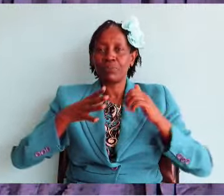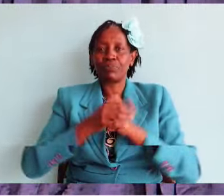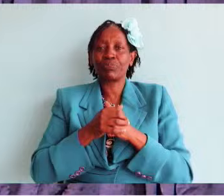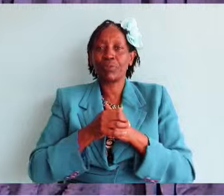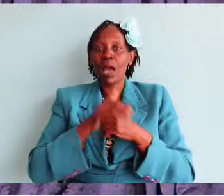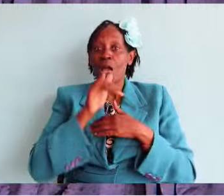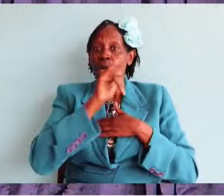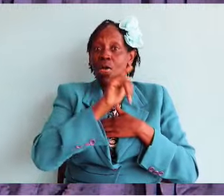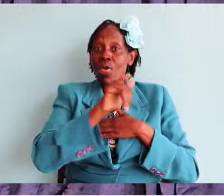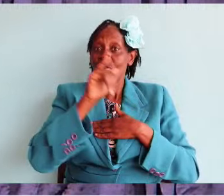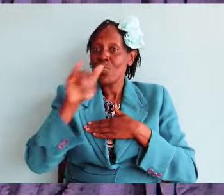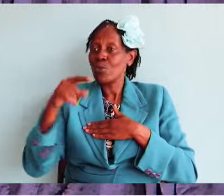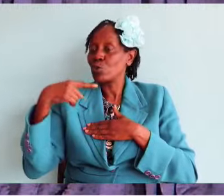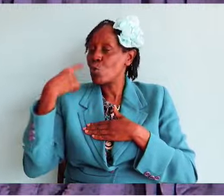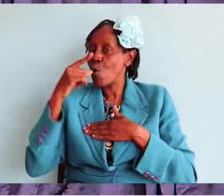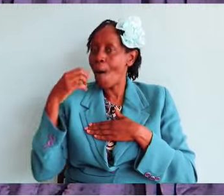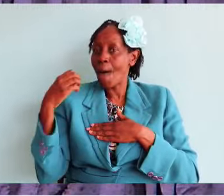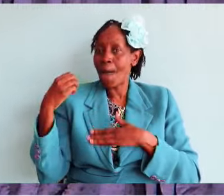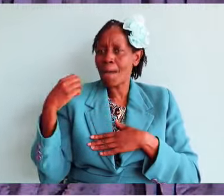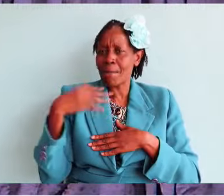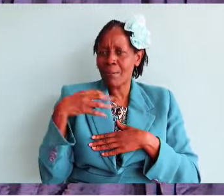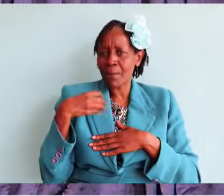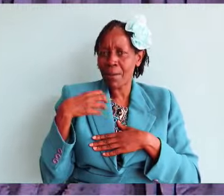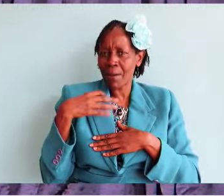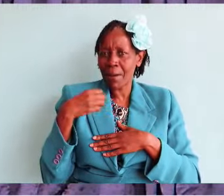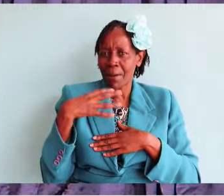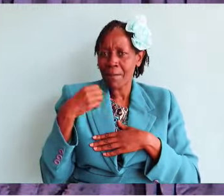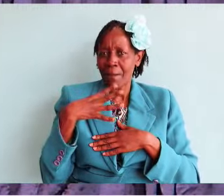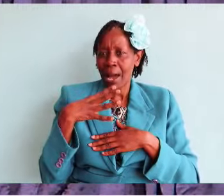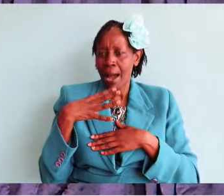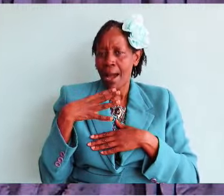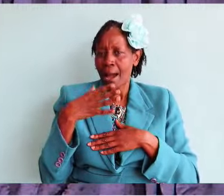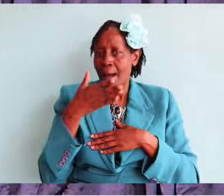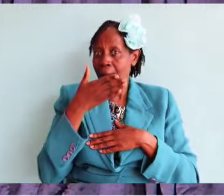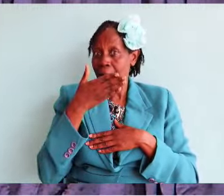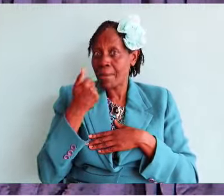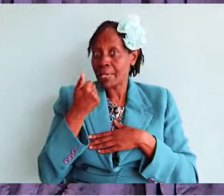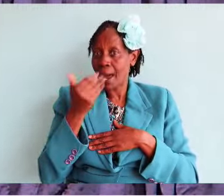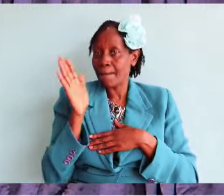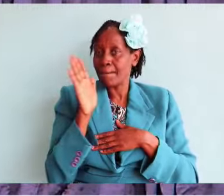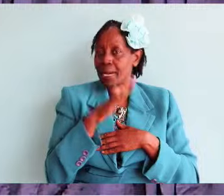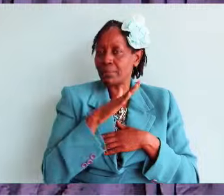those who are afraid, to go back.